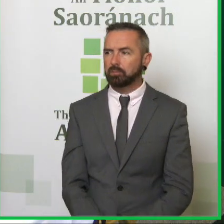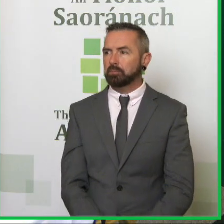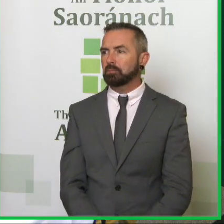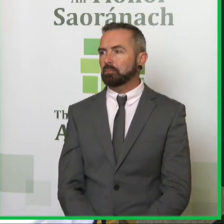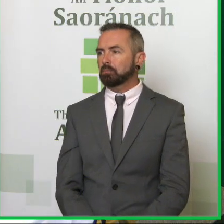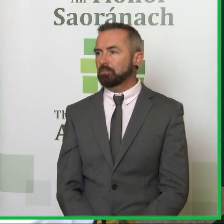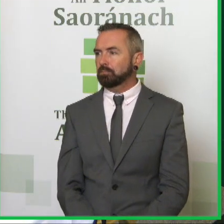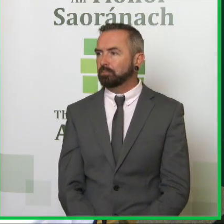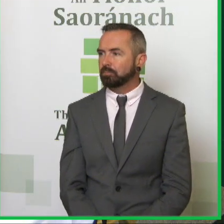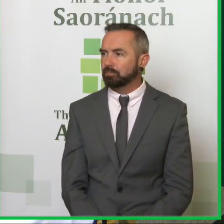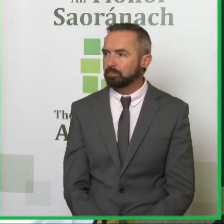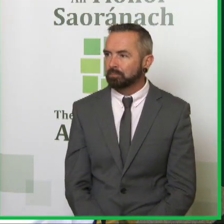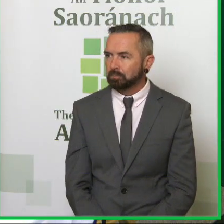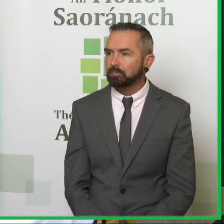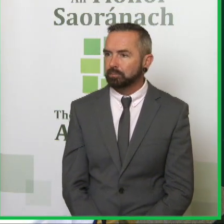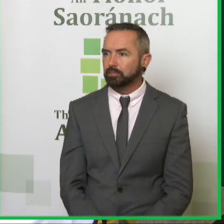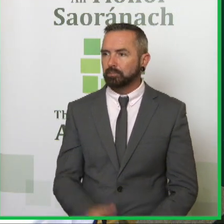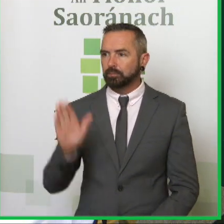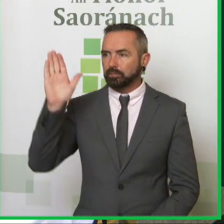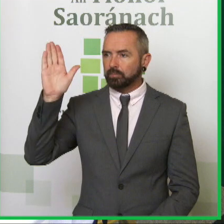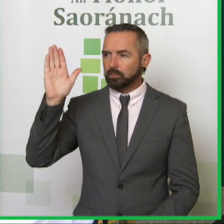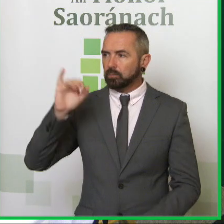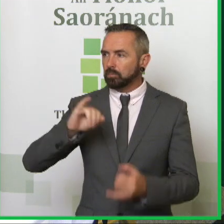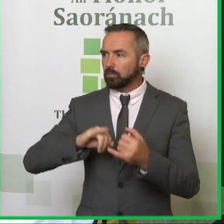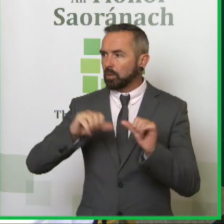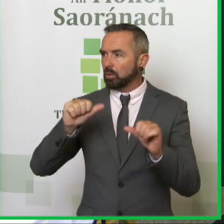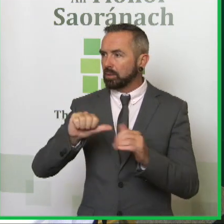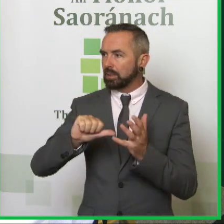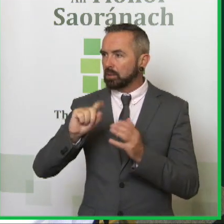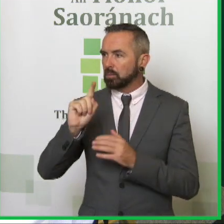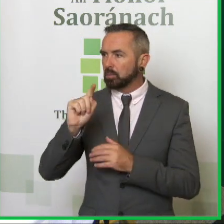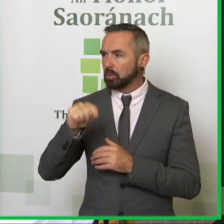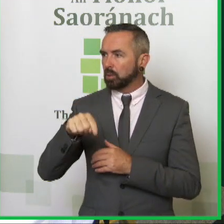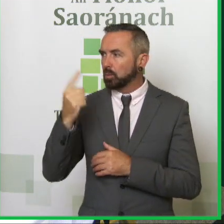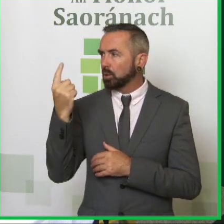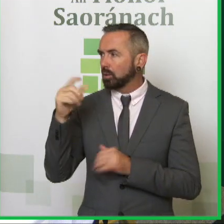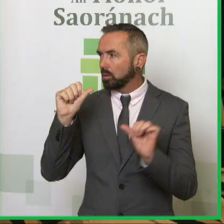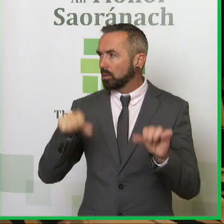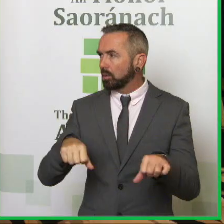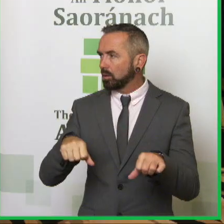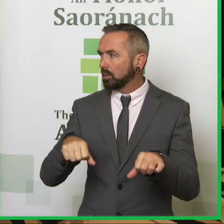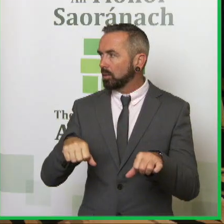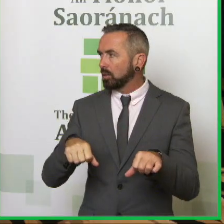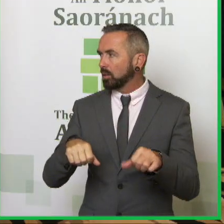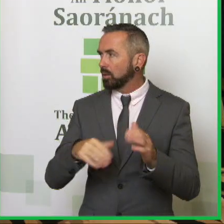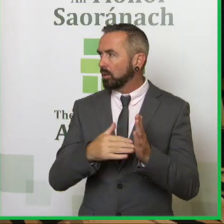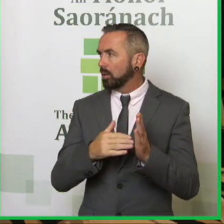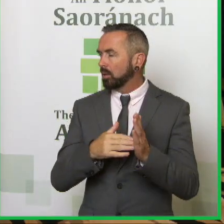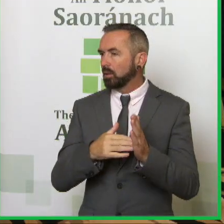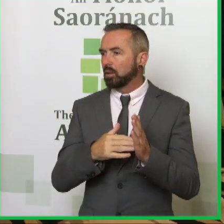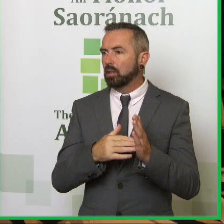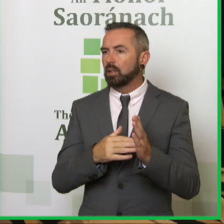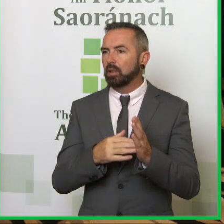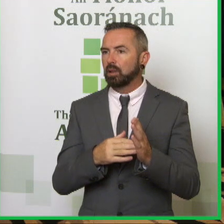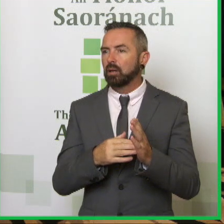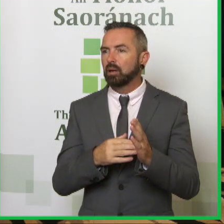understand. Okay, can I have a show of hands? We're okay with 6.1 to go as is. Sorry, my apologies. Sorry, just one comment from Rebecca. Okay,